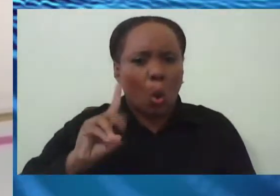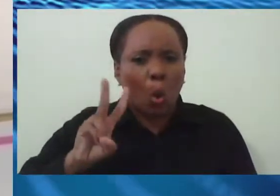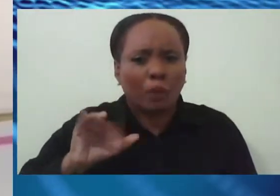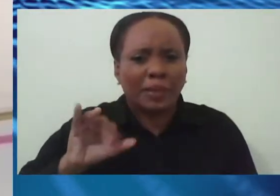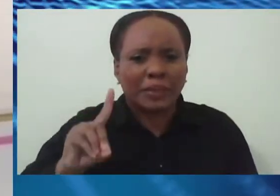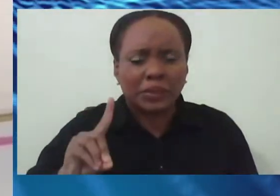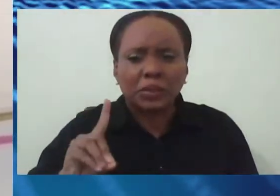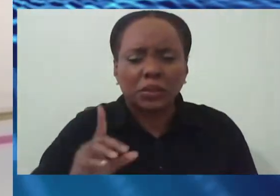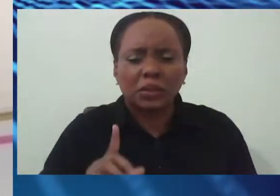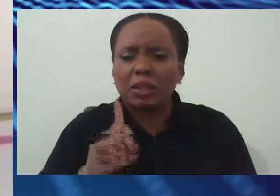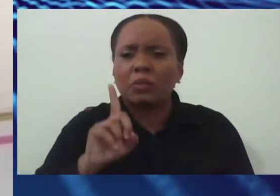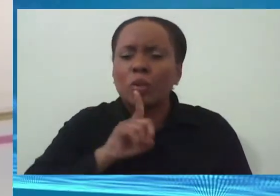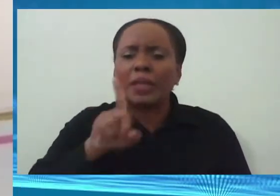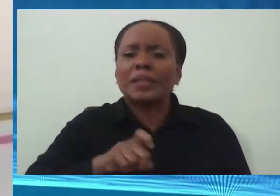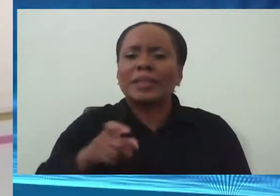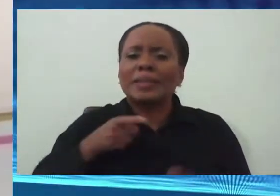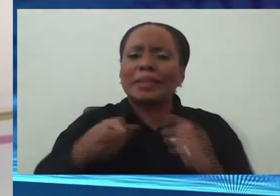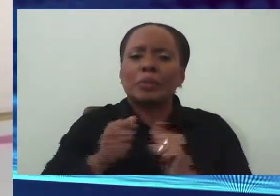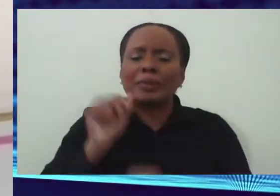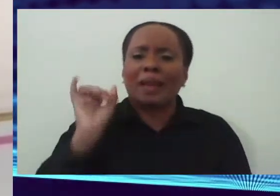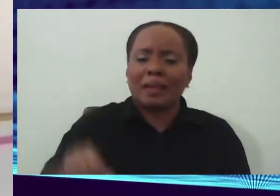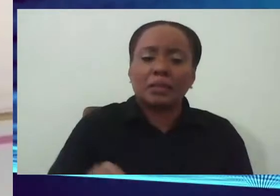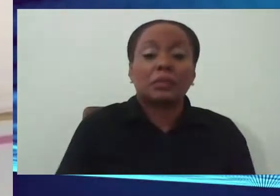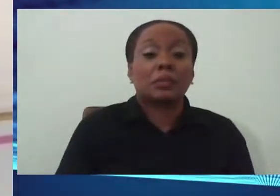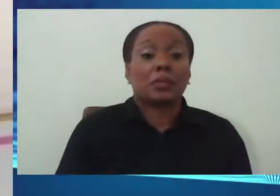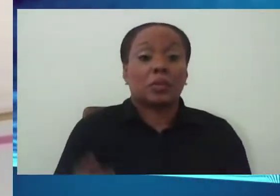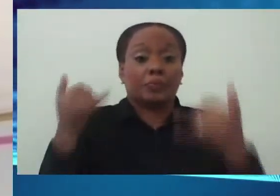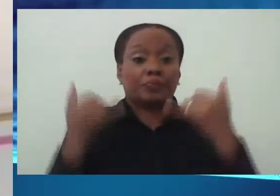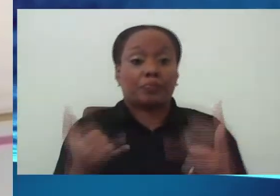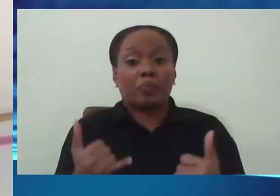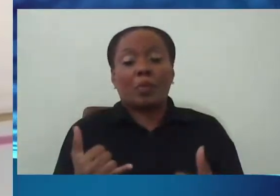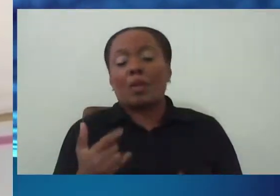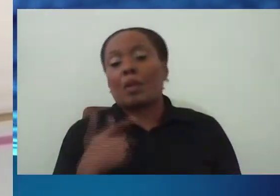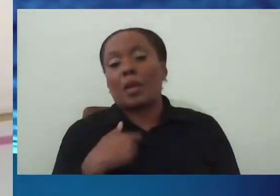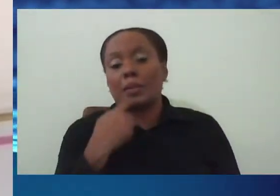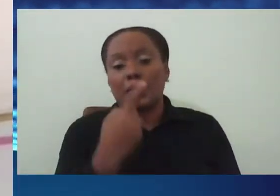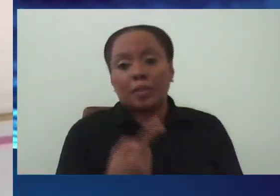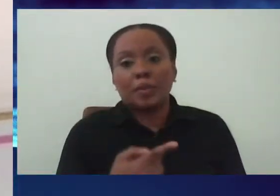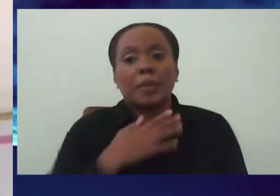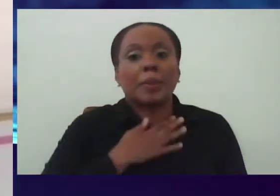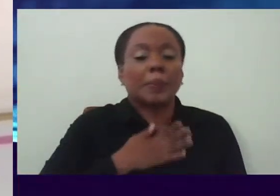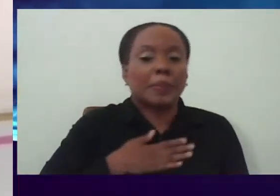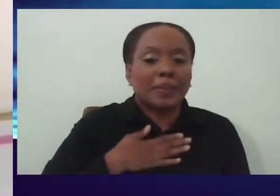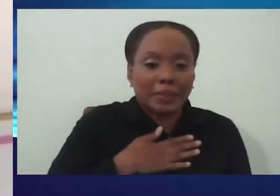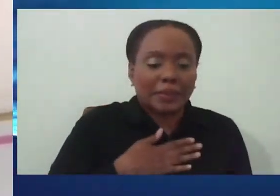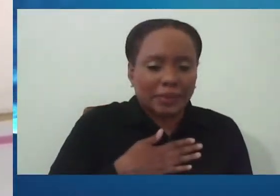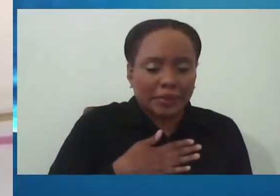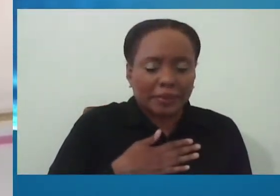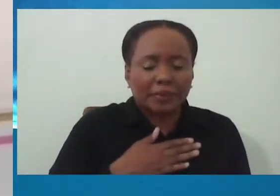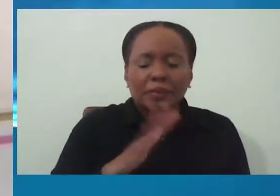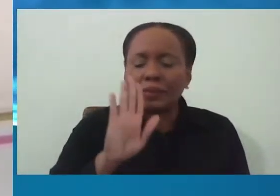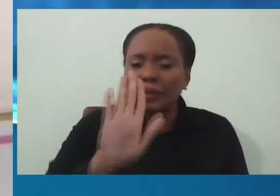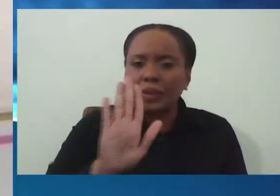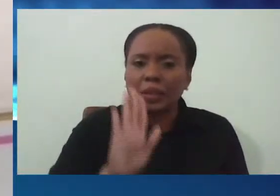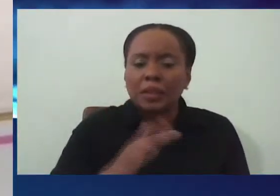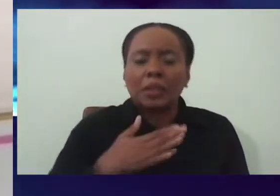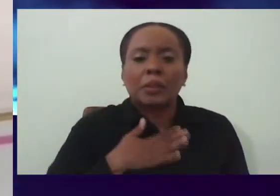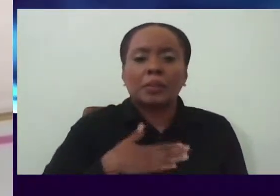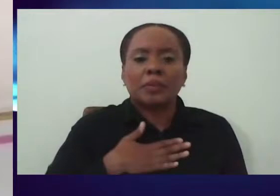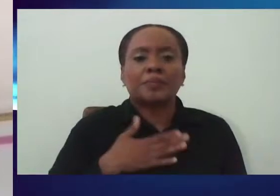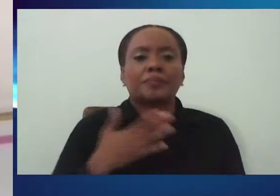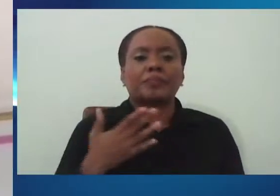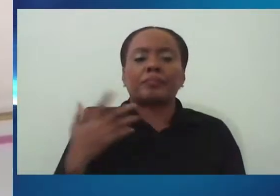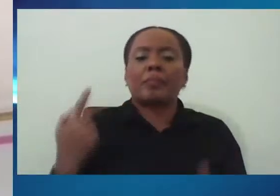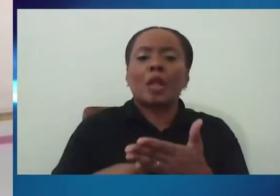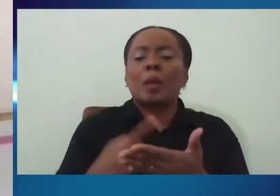level as well. So I would want to use this opportunity to implore persons to take a moment of pause. Sometimes you might see something